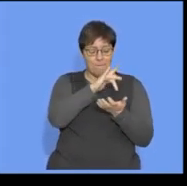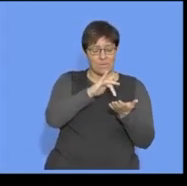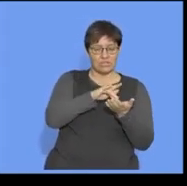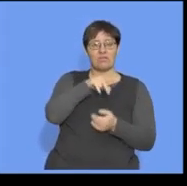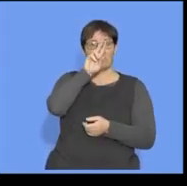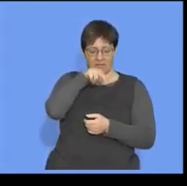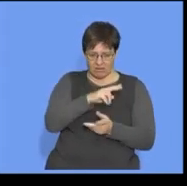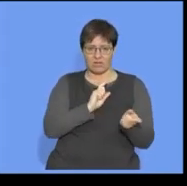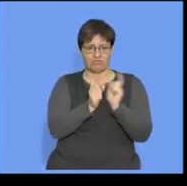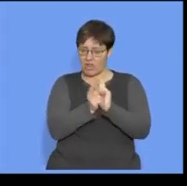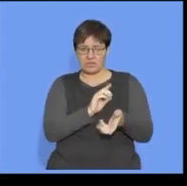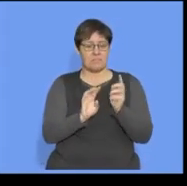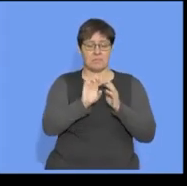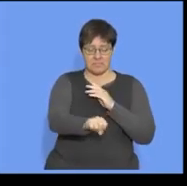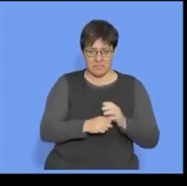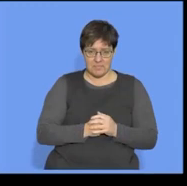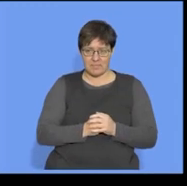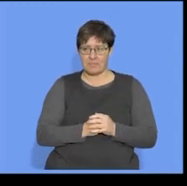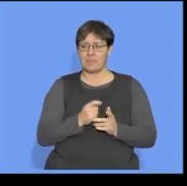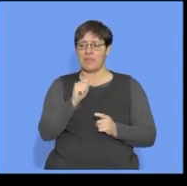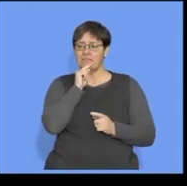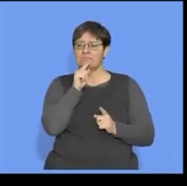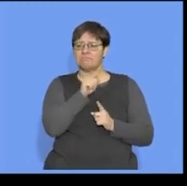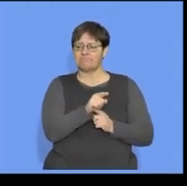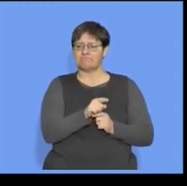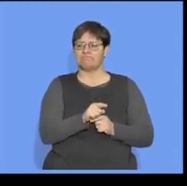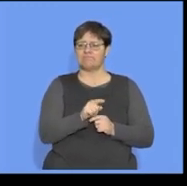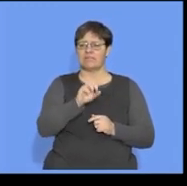position. And then the semicircular canals are those